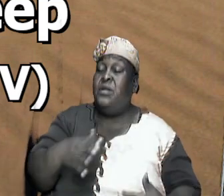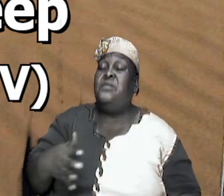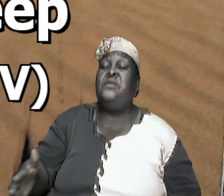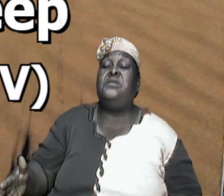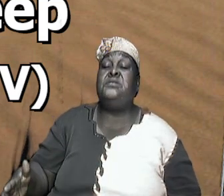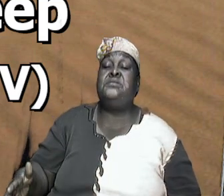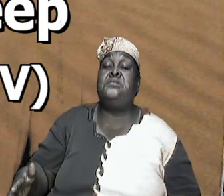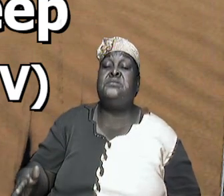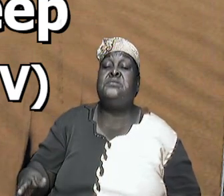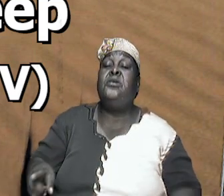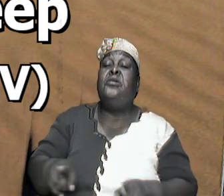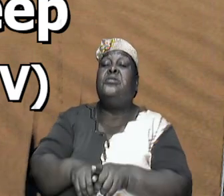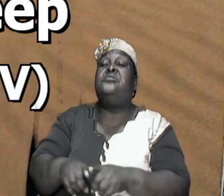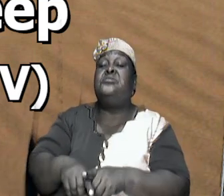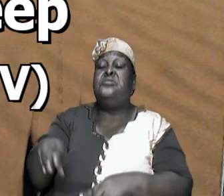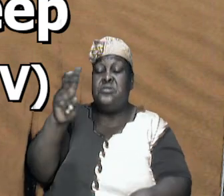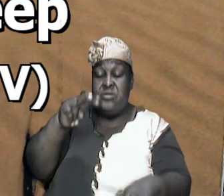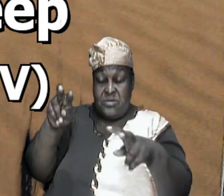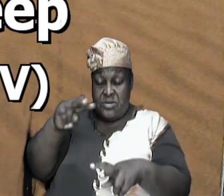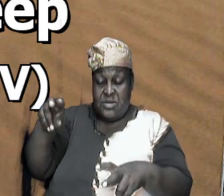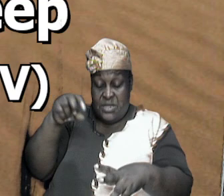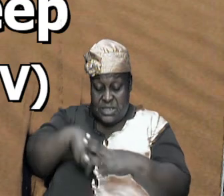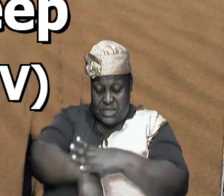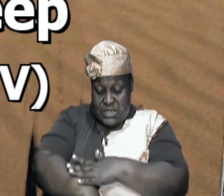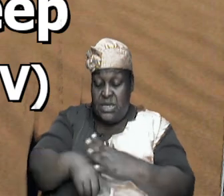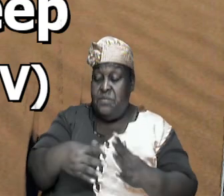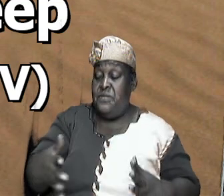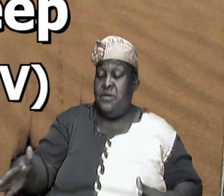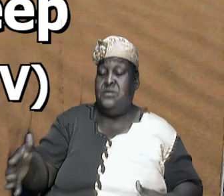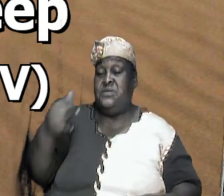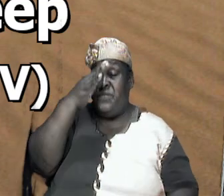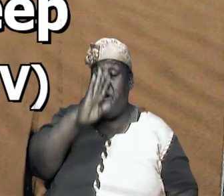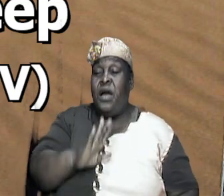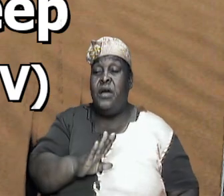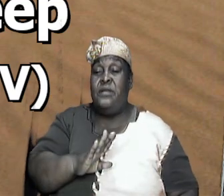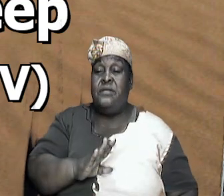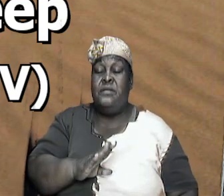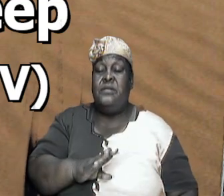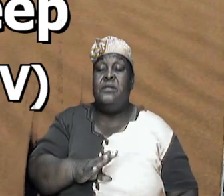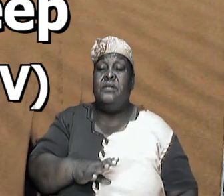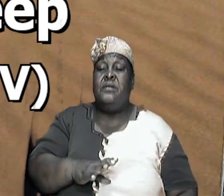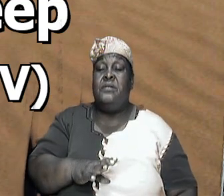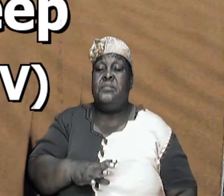right? And it also searcheth the deep things of God.